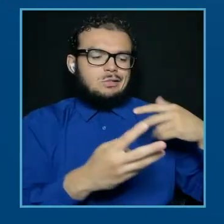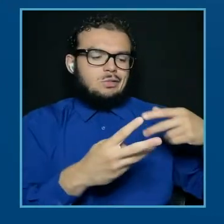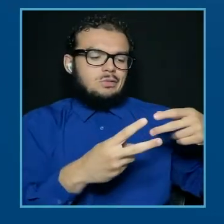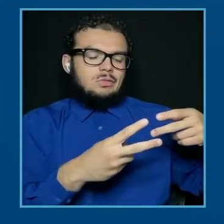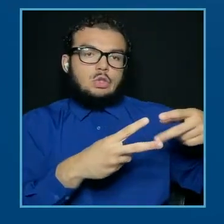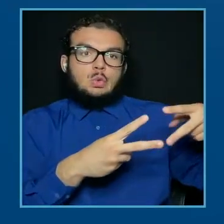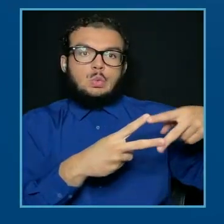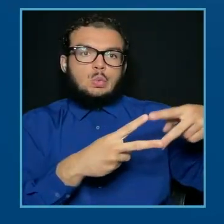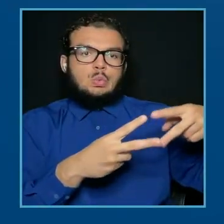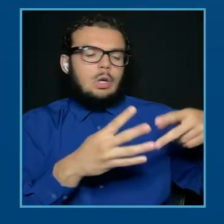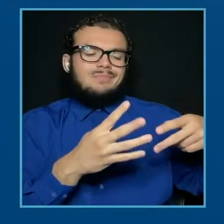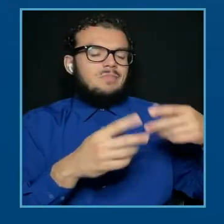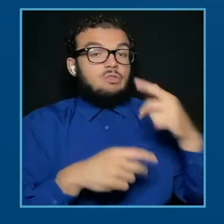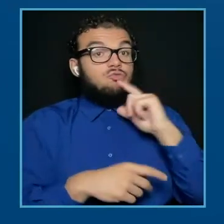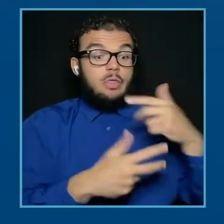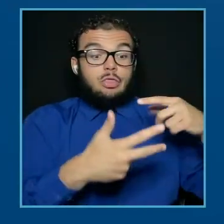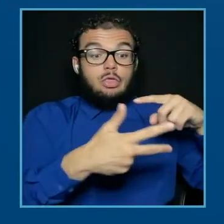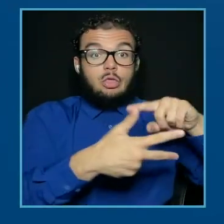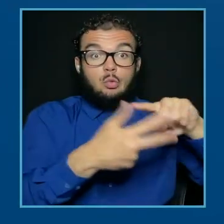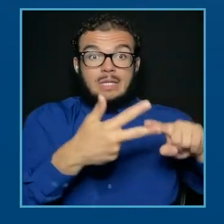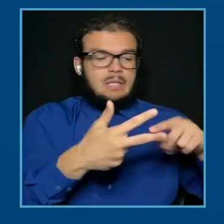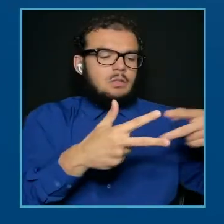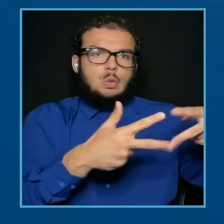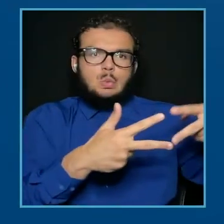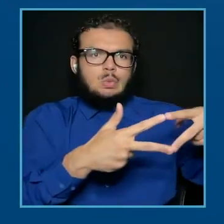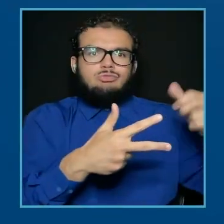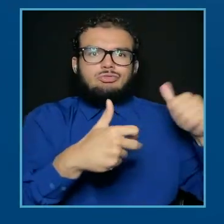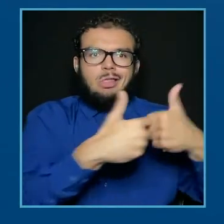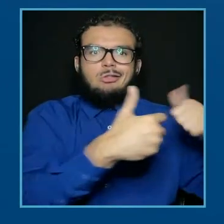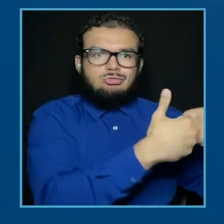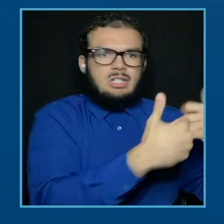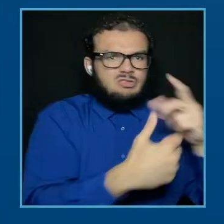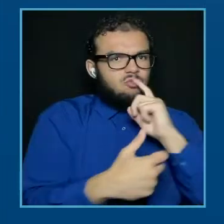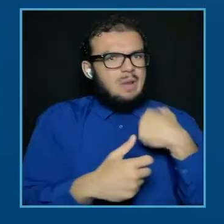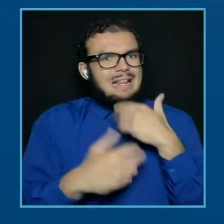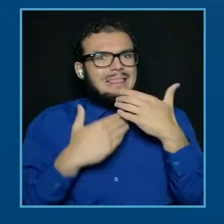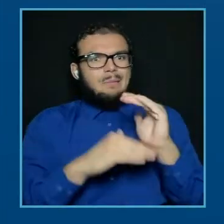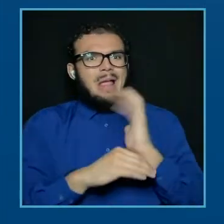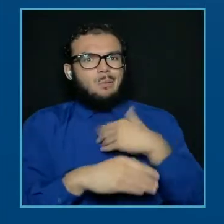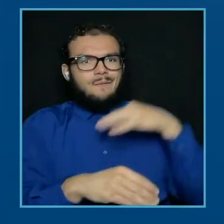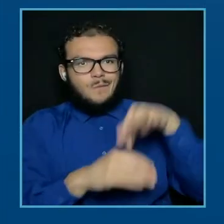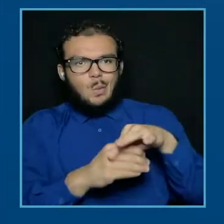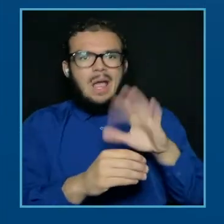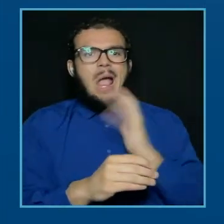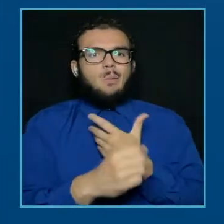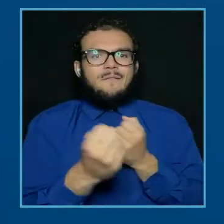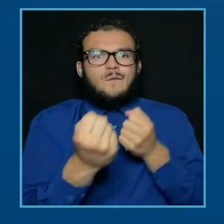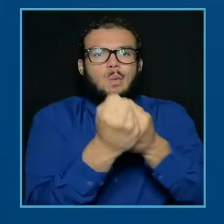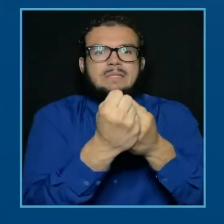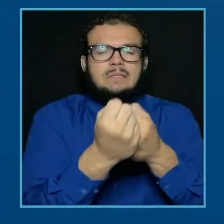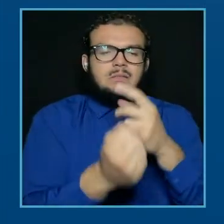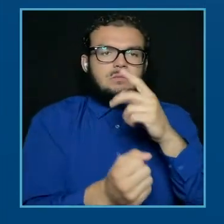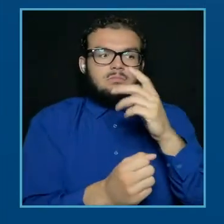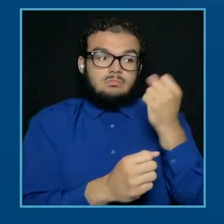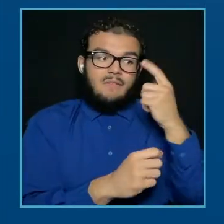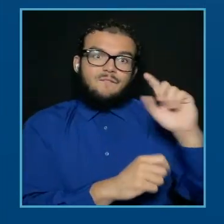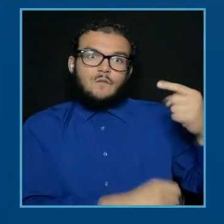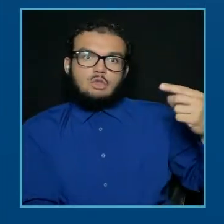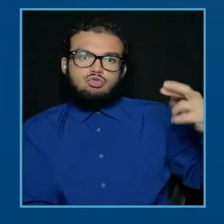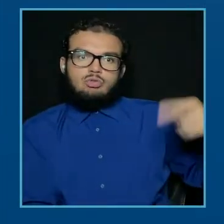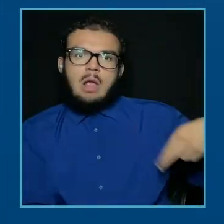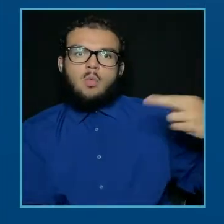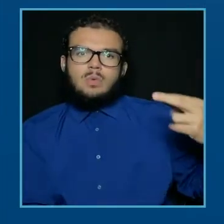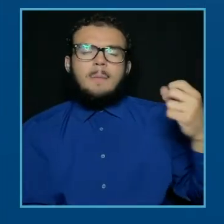process, I think that disenfranchises those of us who had to limit our votes and our voices in the first round. I